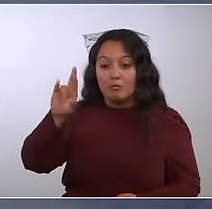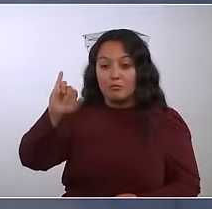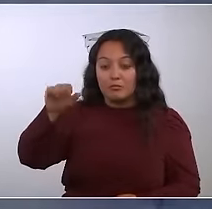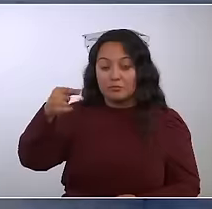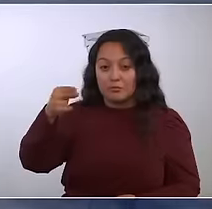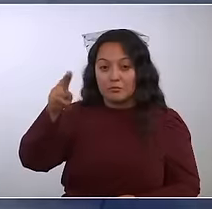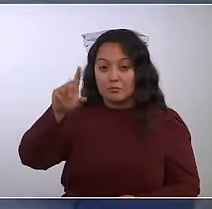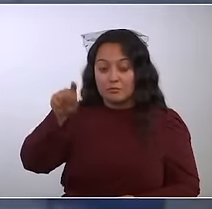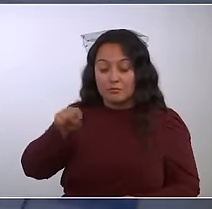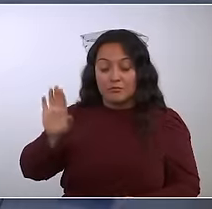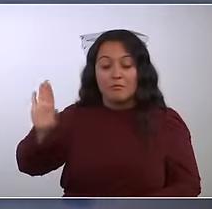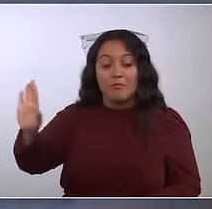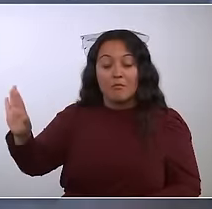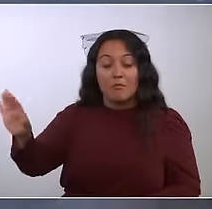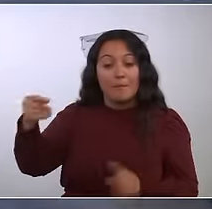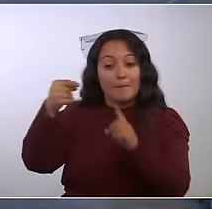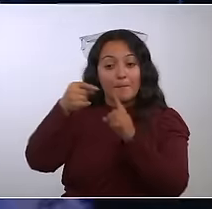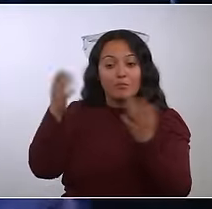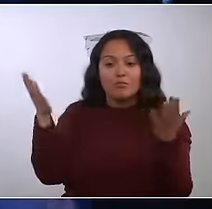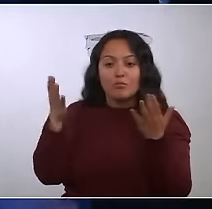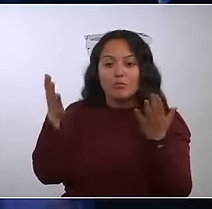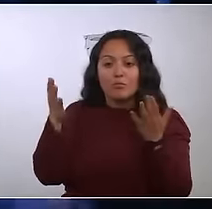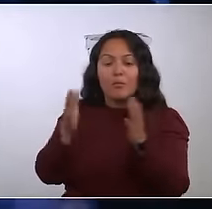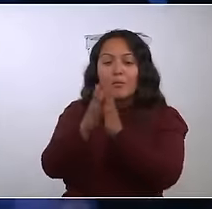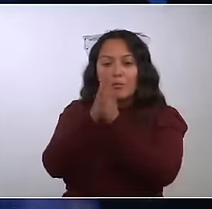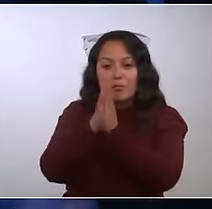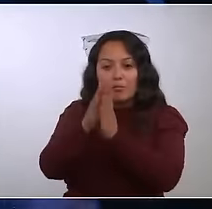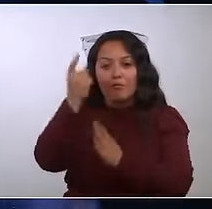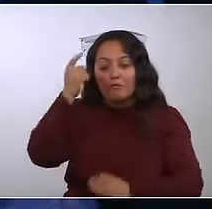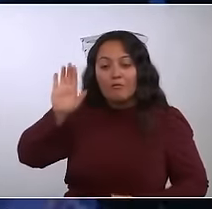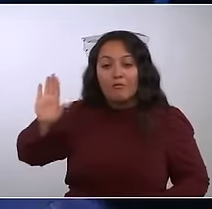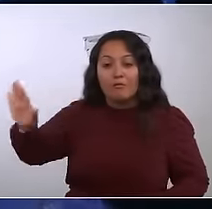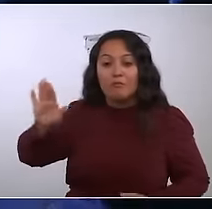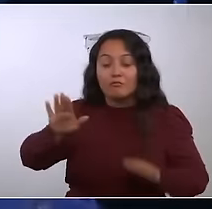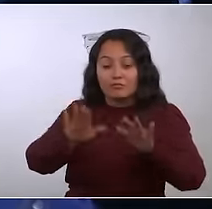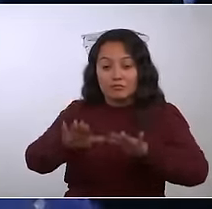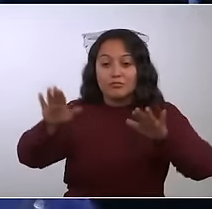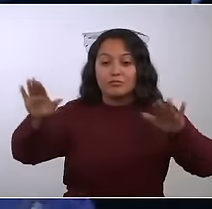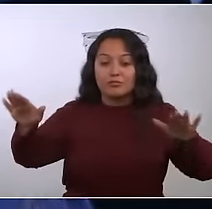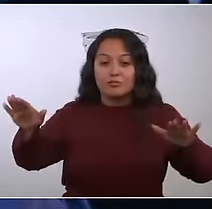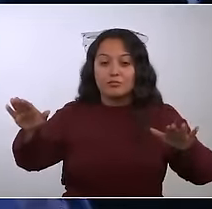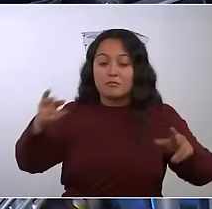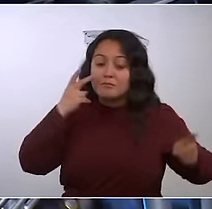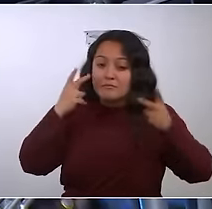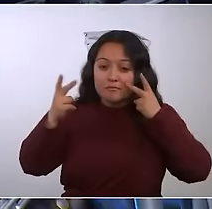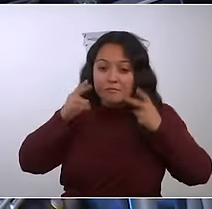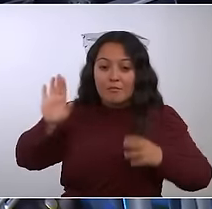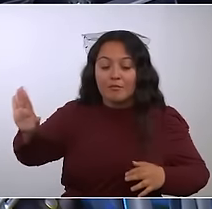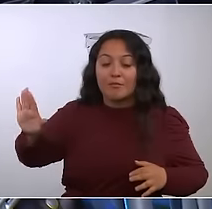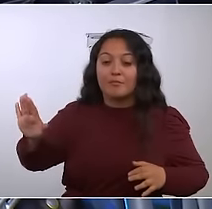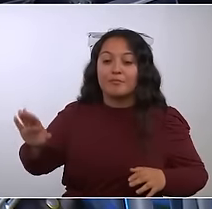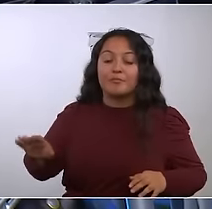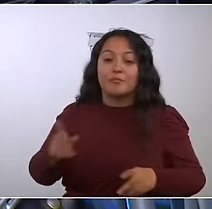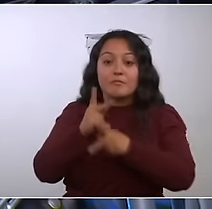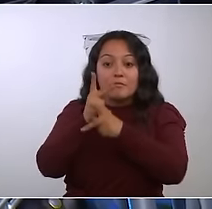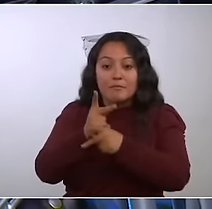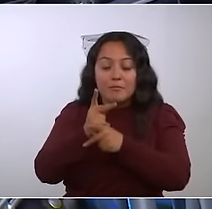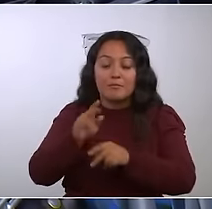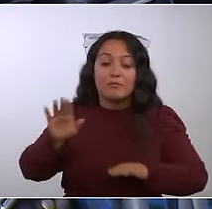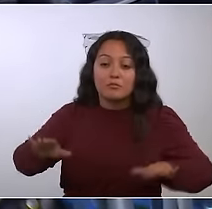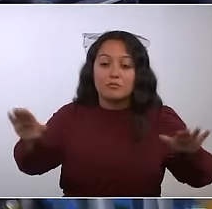su rol era orando por sus hijos. My mother's role was praying velando for children. Por sus hijos. Watching for her children. Me imagino que aquí hay